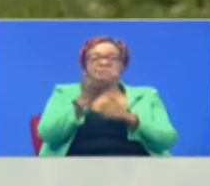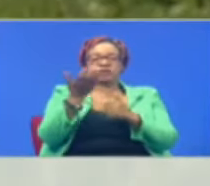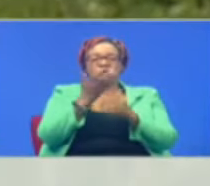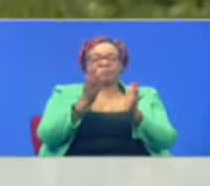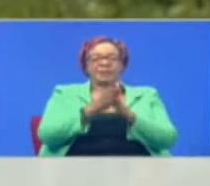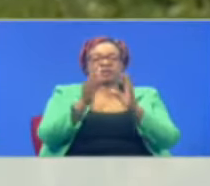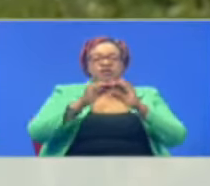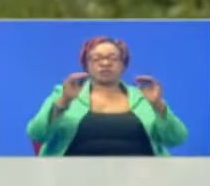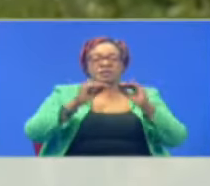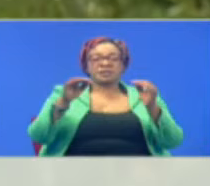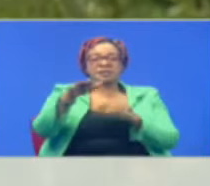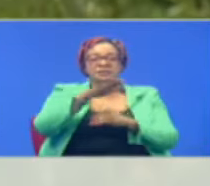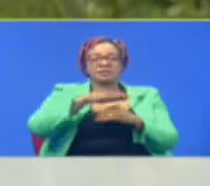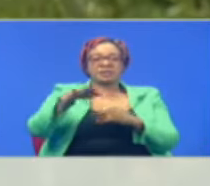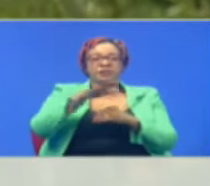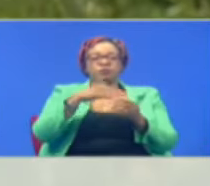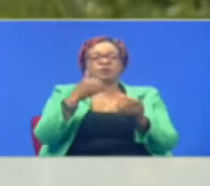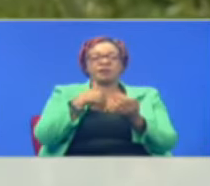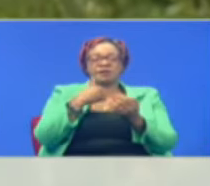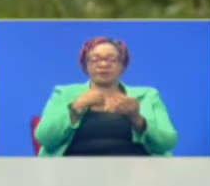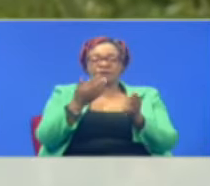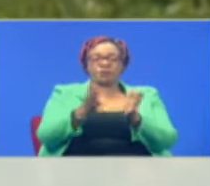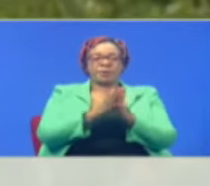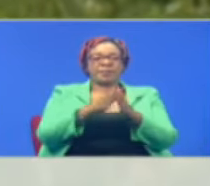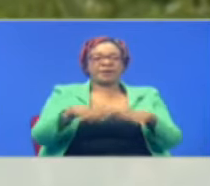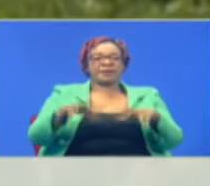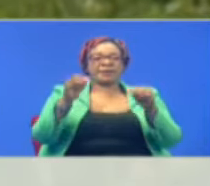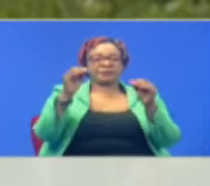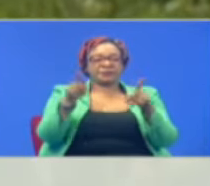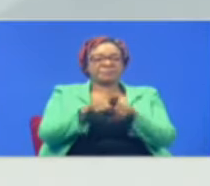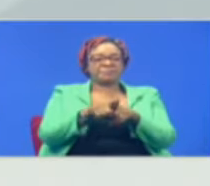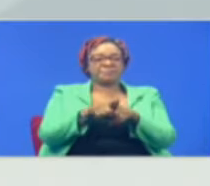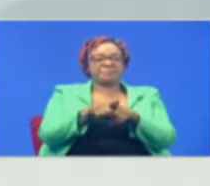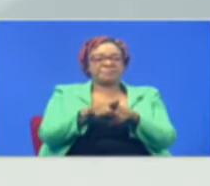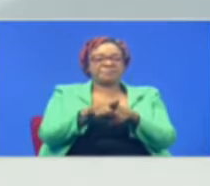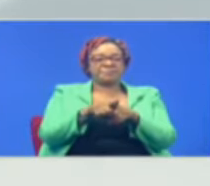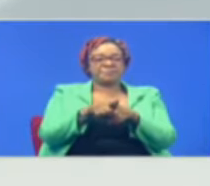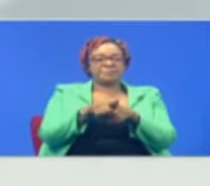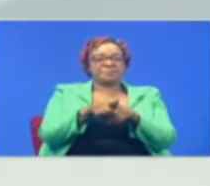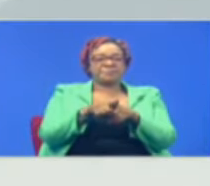sites will be fit with this turf.